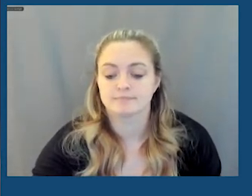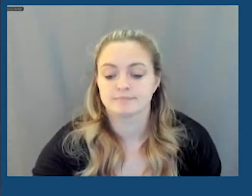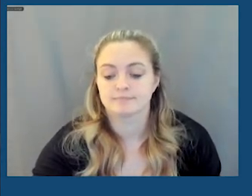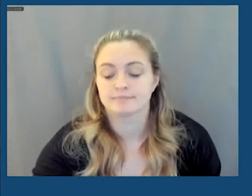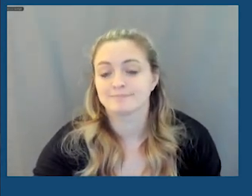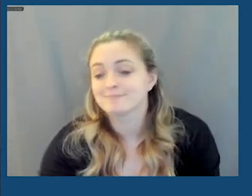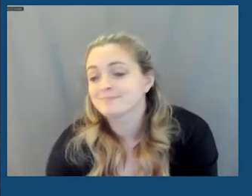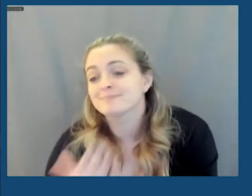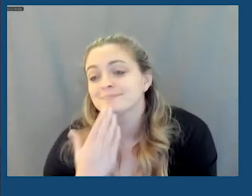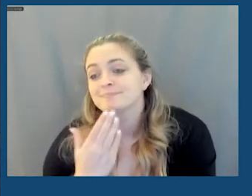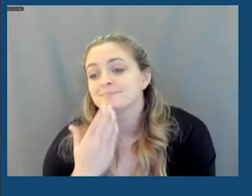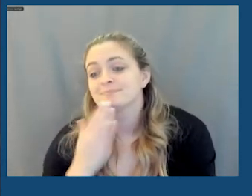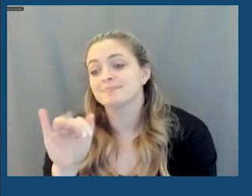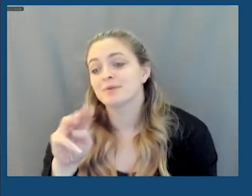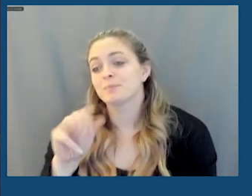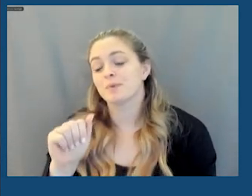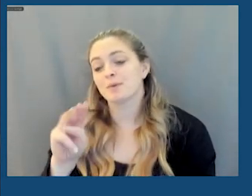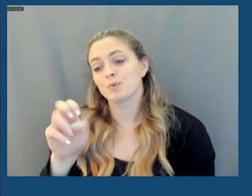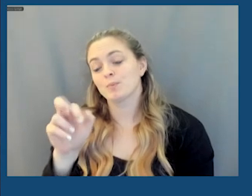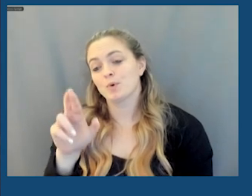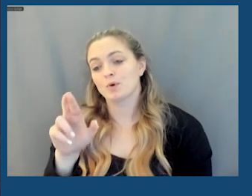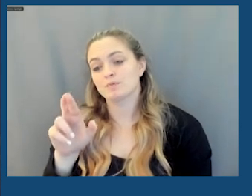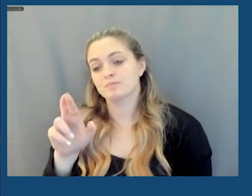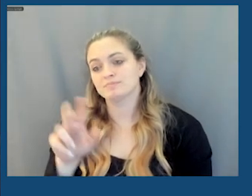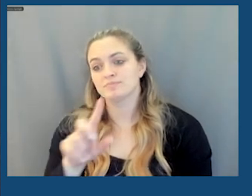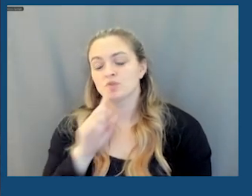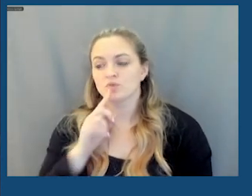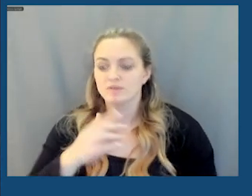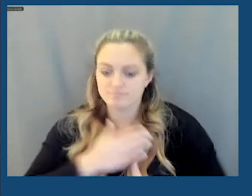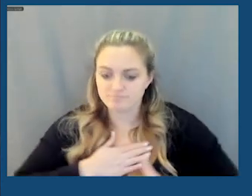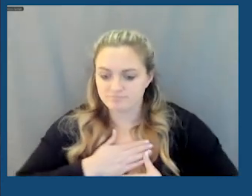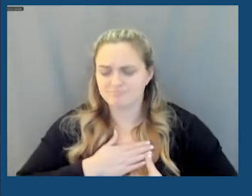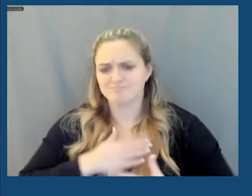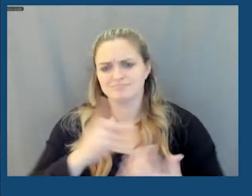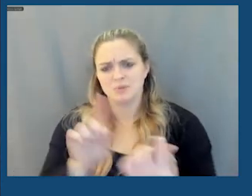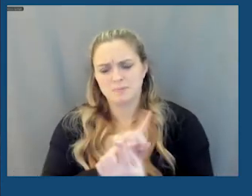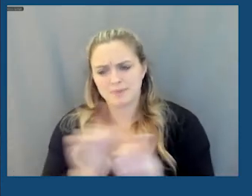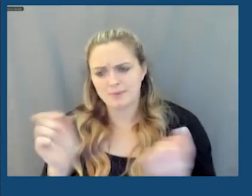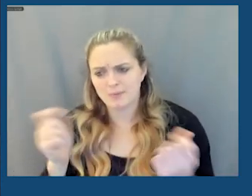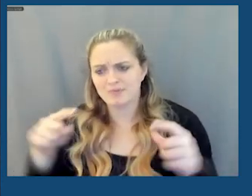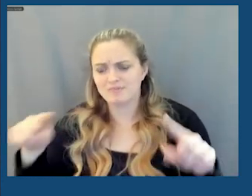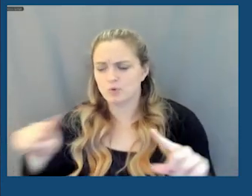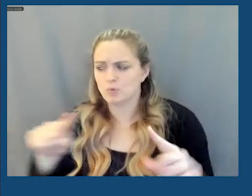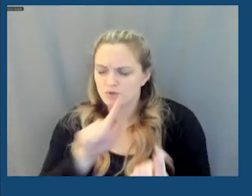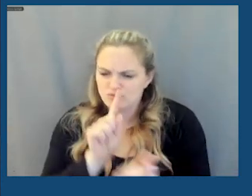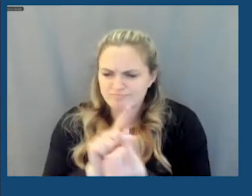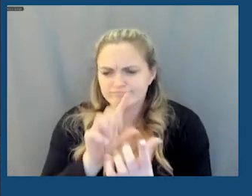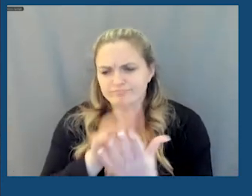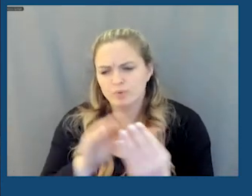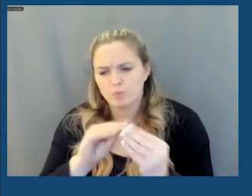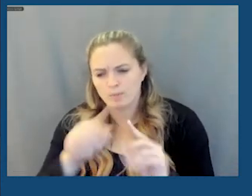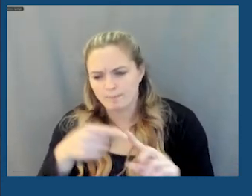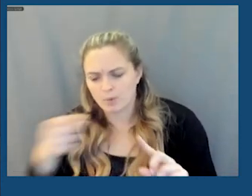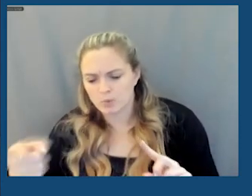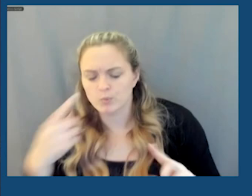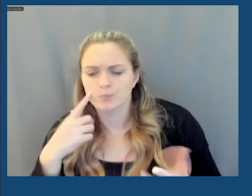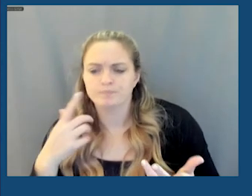Thank you, Imam Umar, and it was really a pleasure getting to meet you and getting to know you. Good morning,